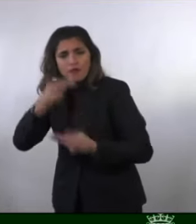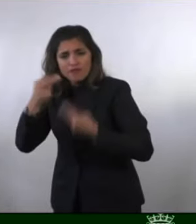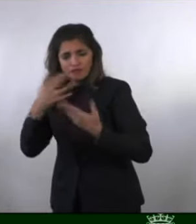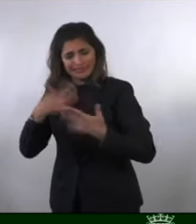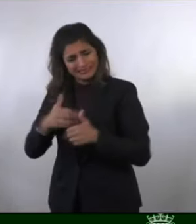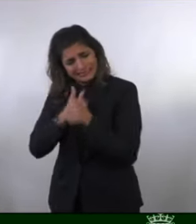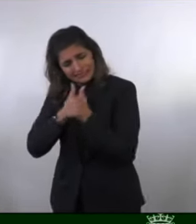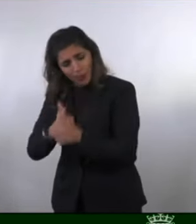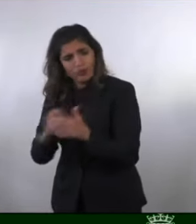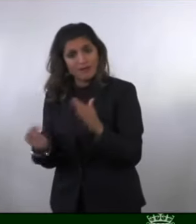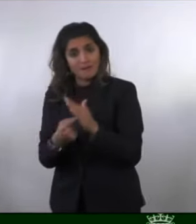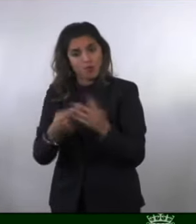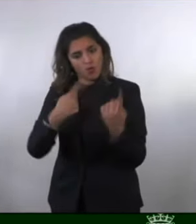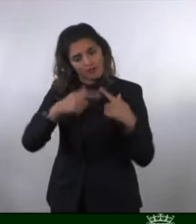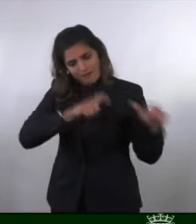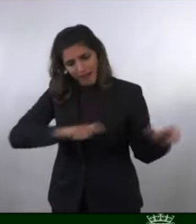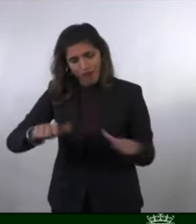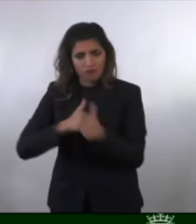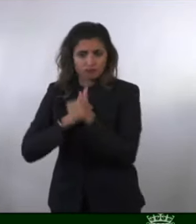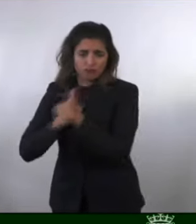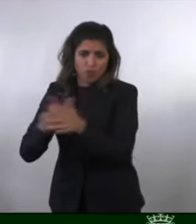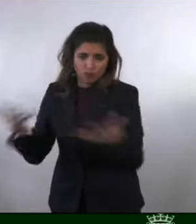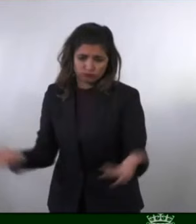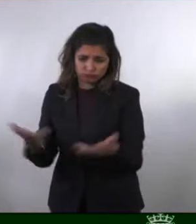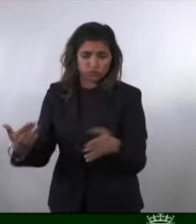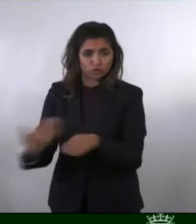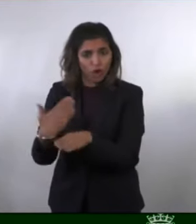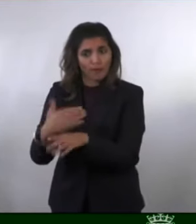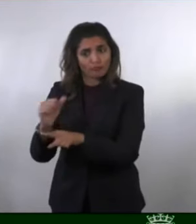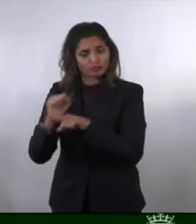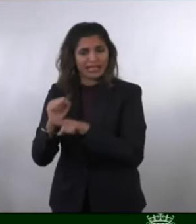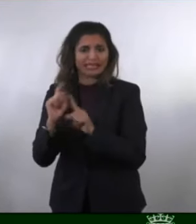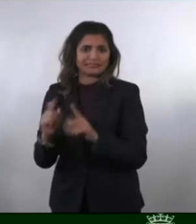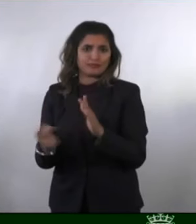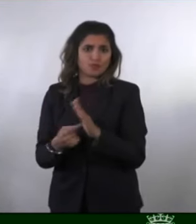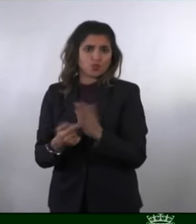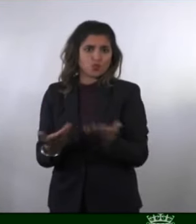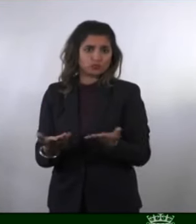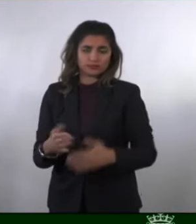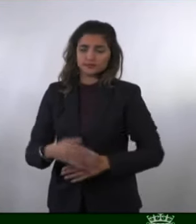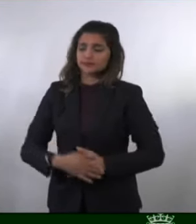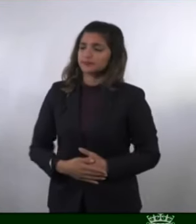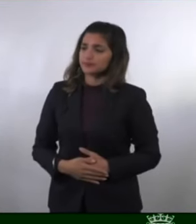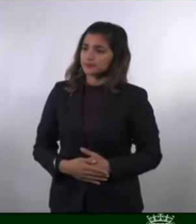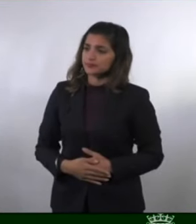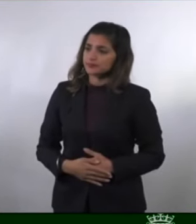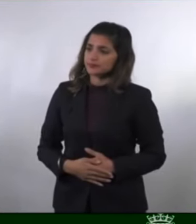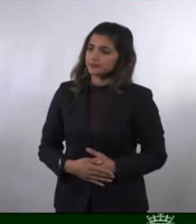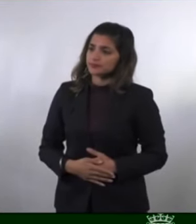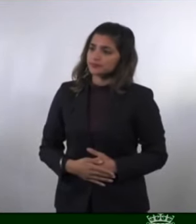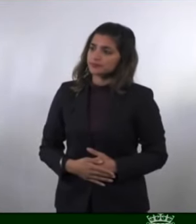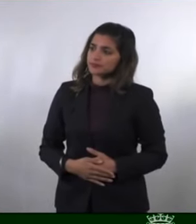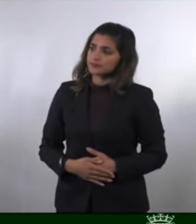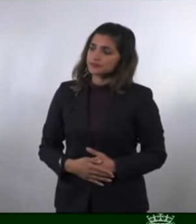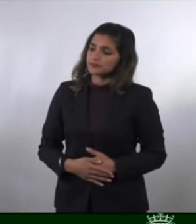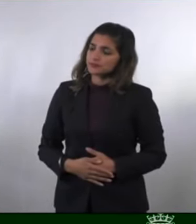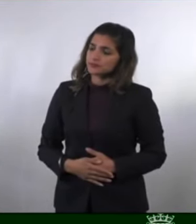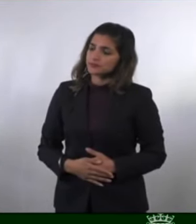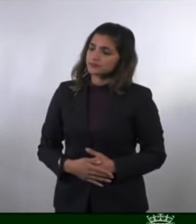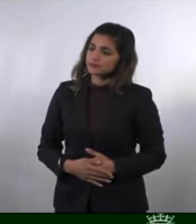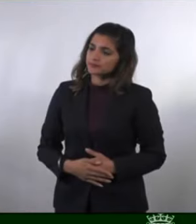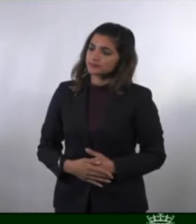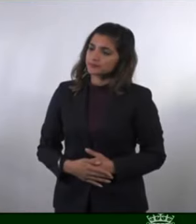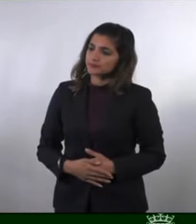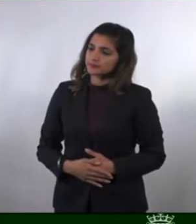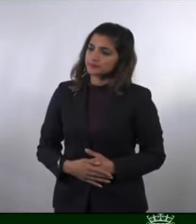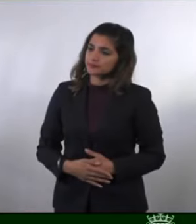need to help survive and protect jobs? Minister. Indeed, and I've been